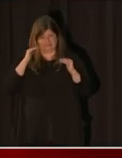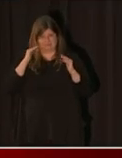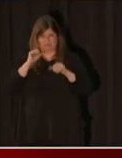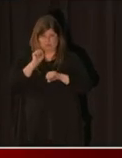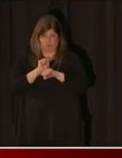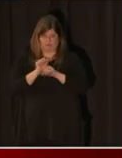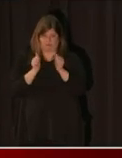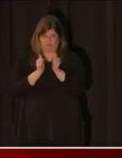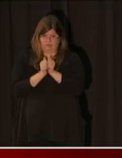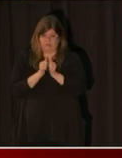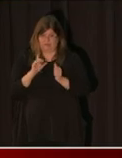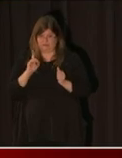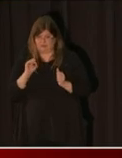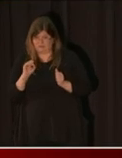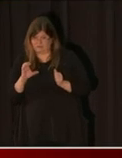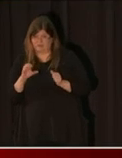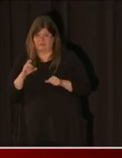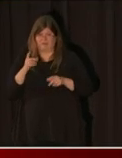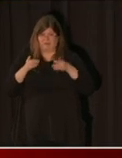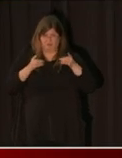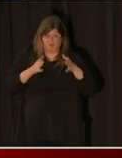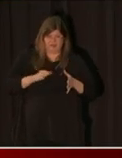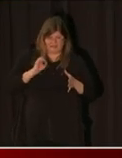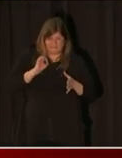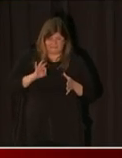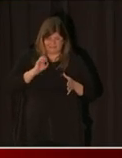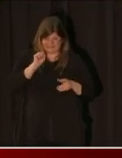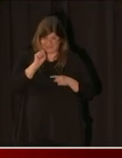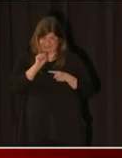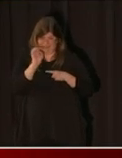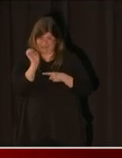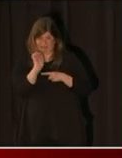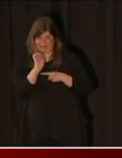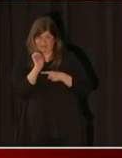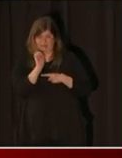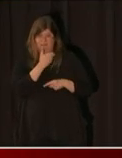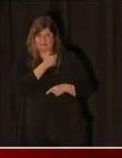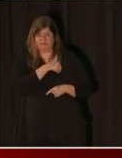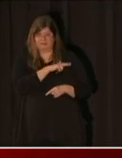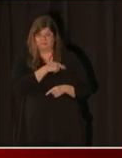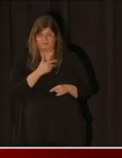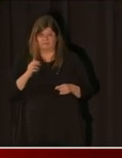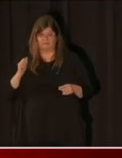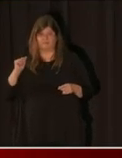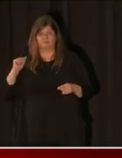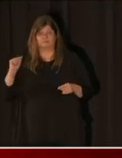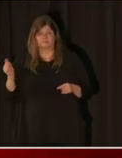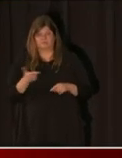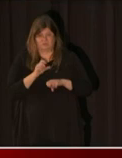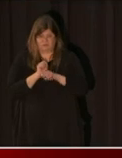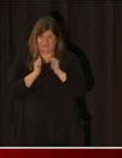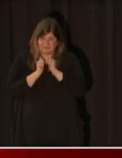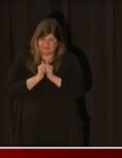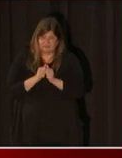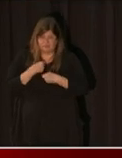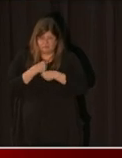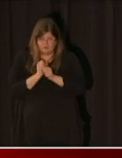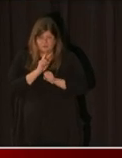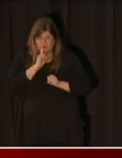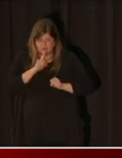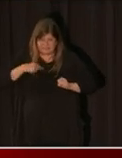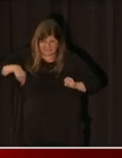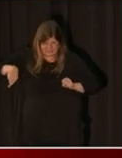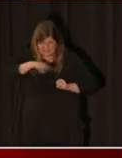and the directors at St. Elizabeth's and the jail to make sure we're implementing not only what we saw with